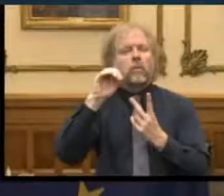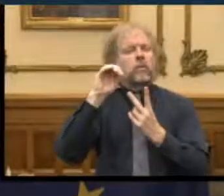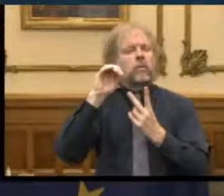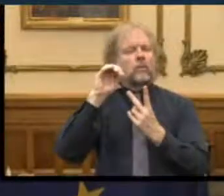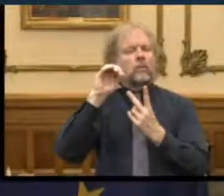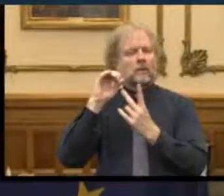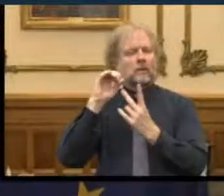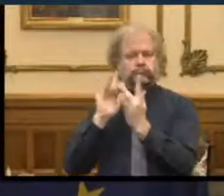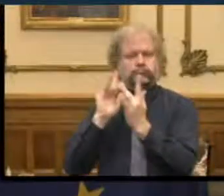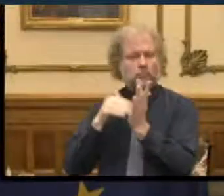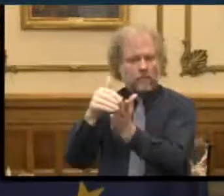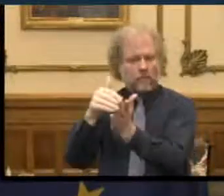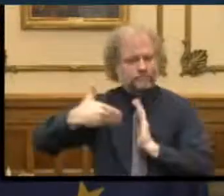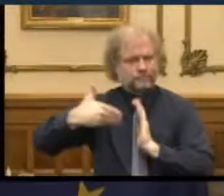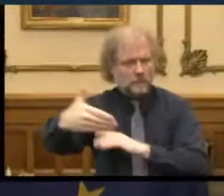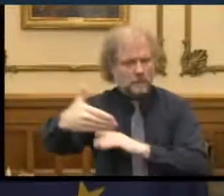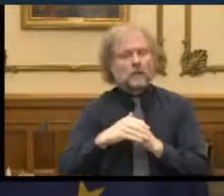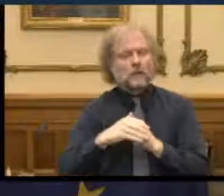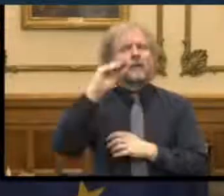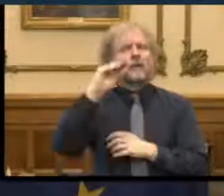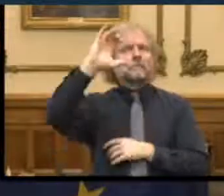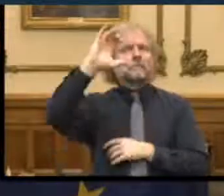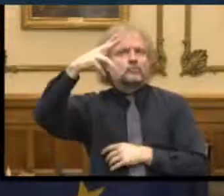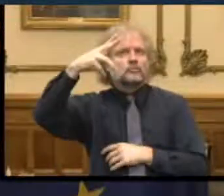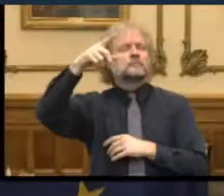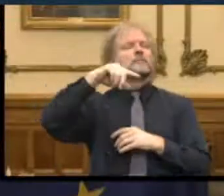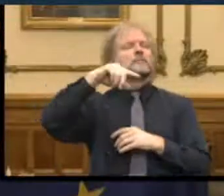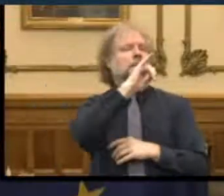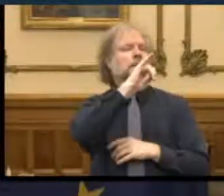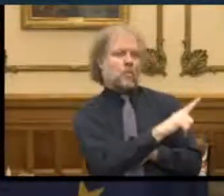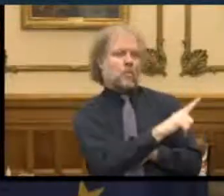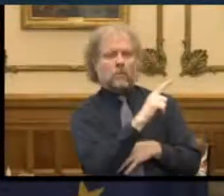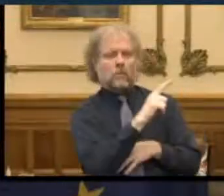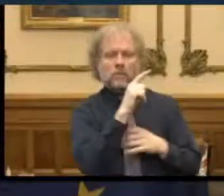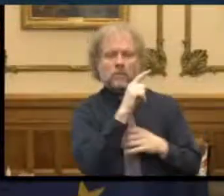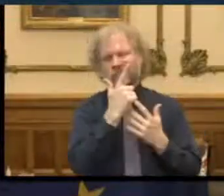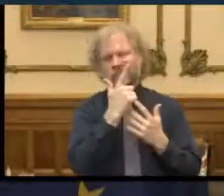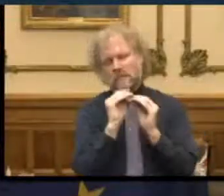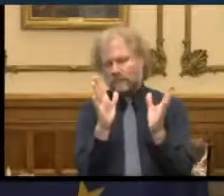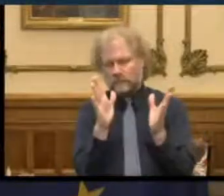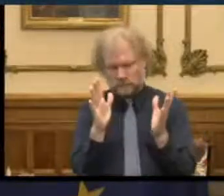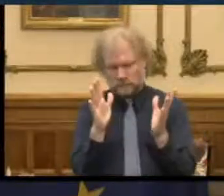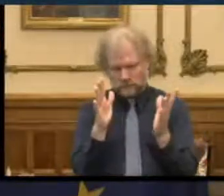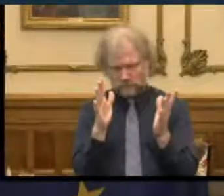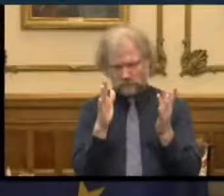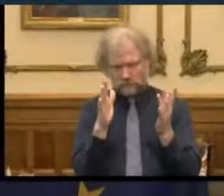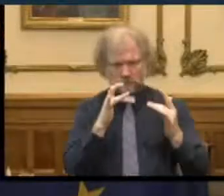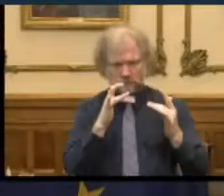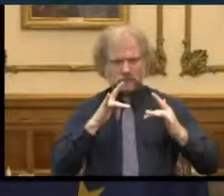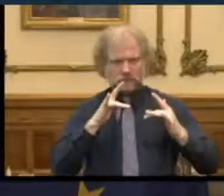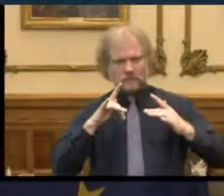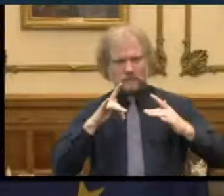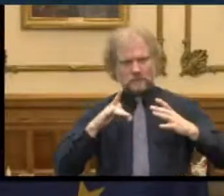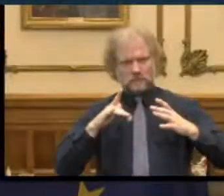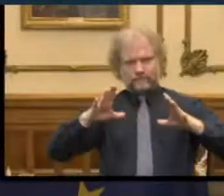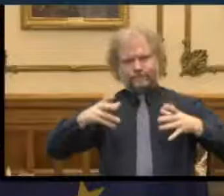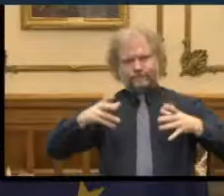and then Michigan and Illinois, obviously, we're all kind of moving in a